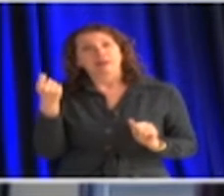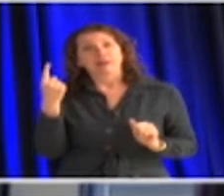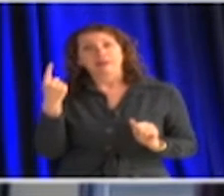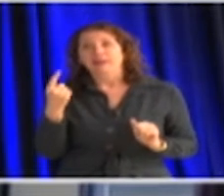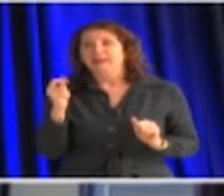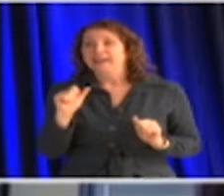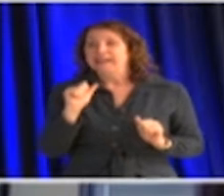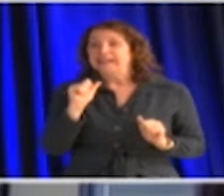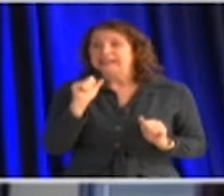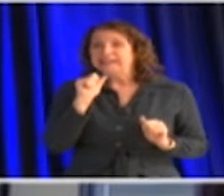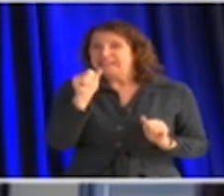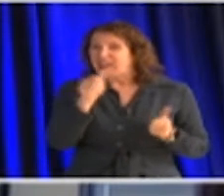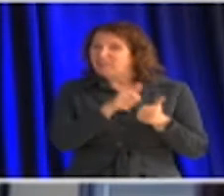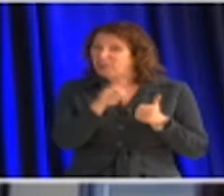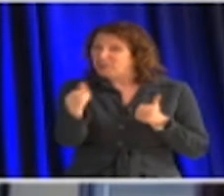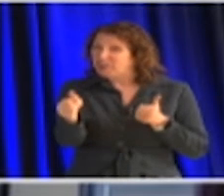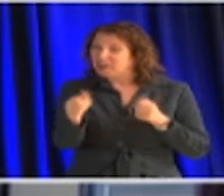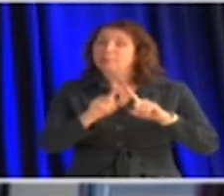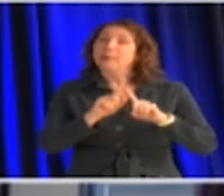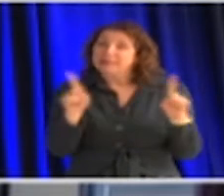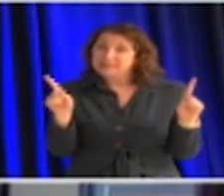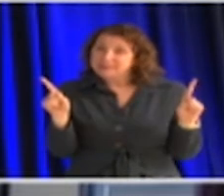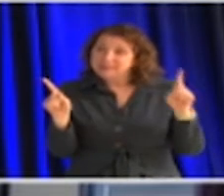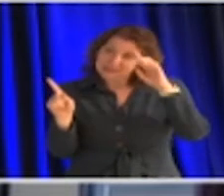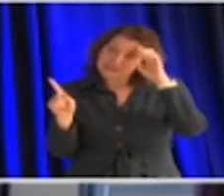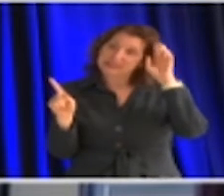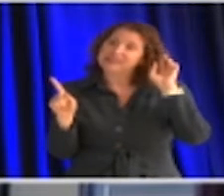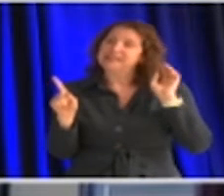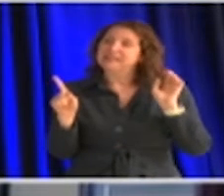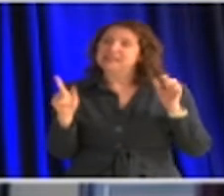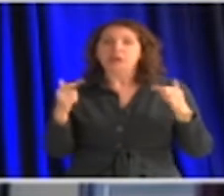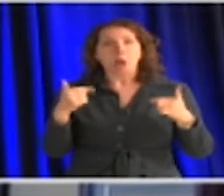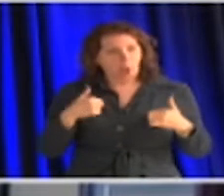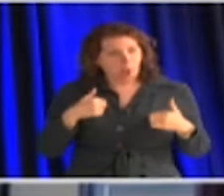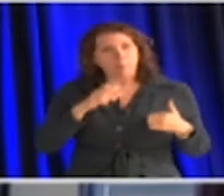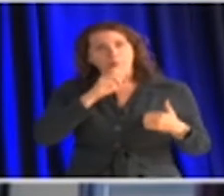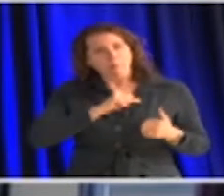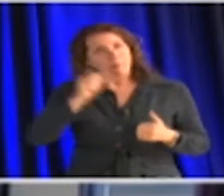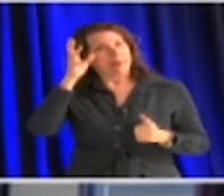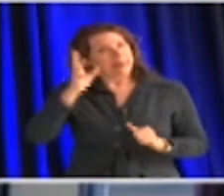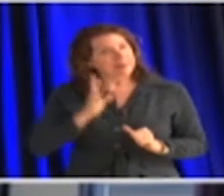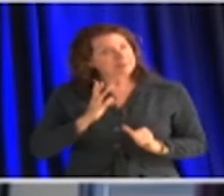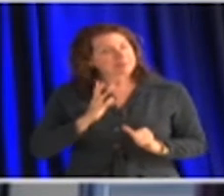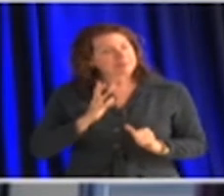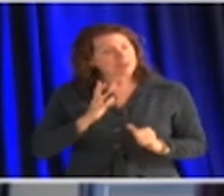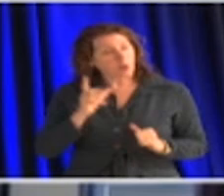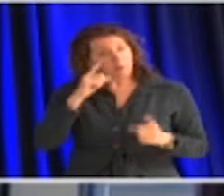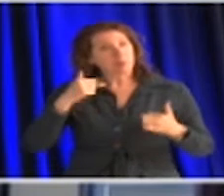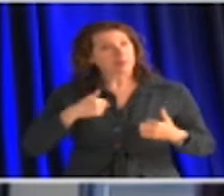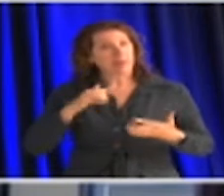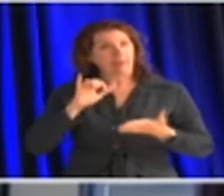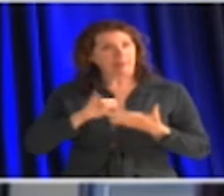not all that far distance wise, but I'm getting to be an old man, and this was an accomplishment for